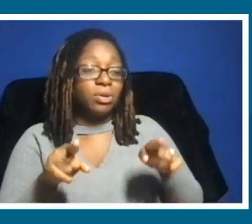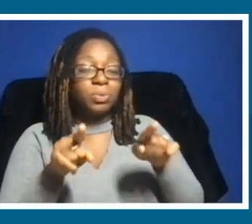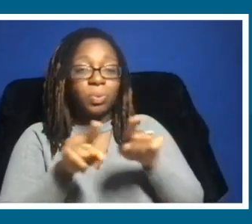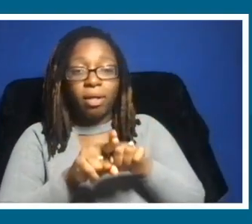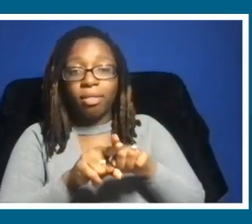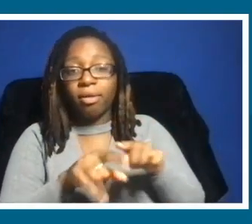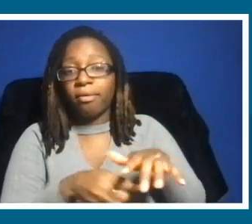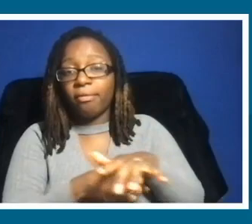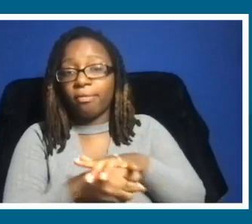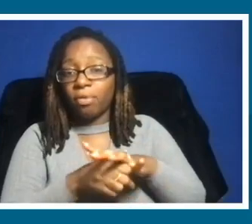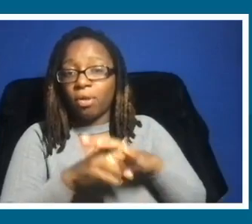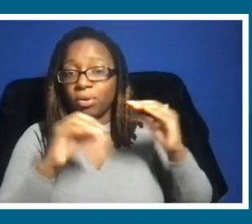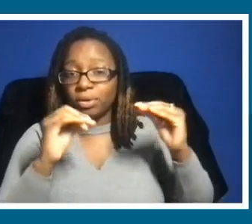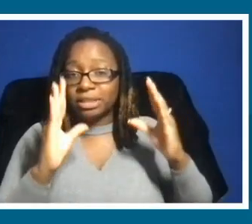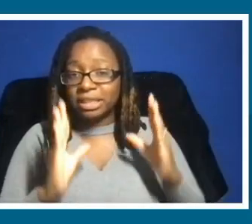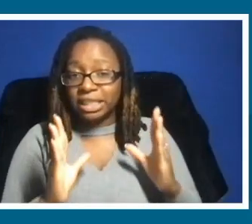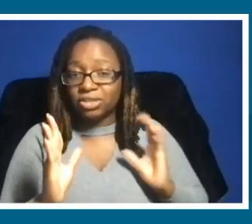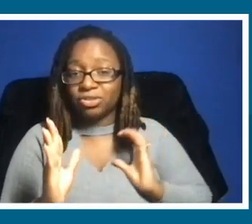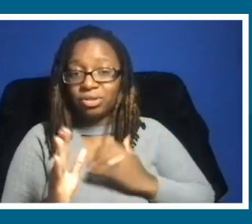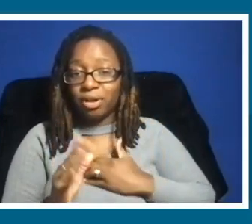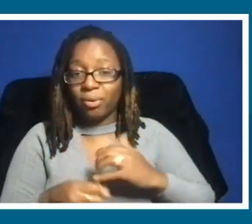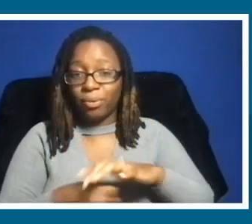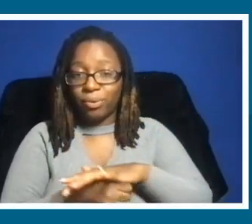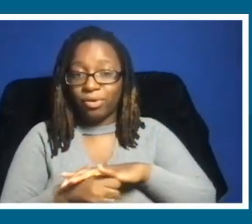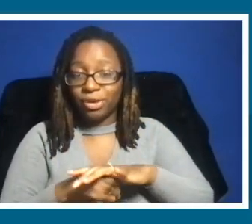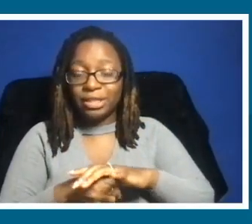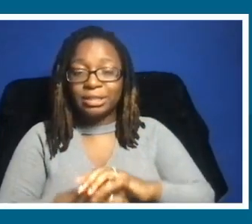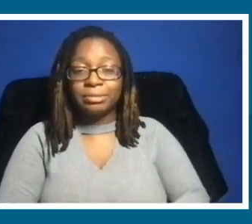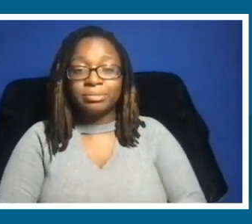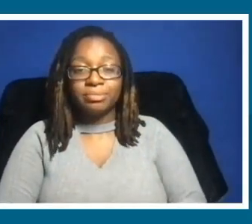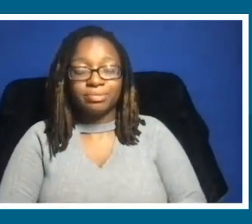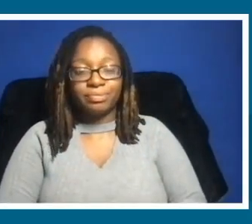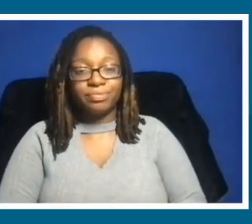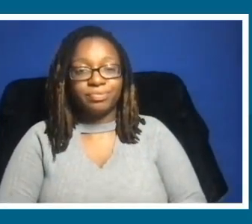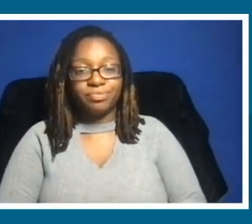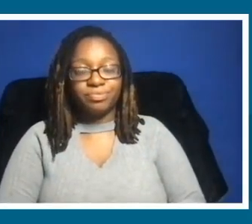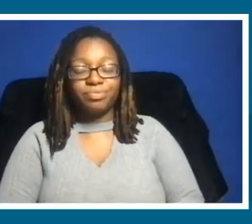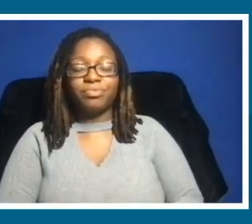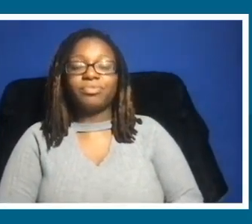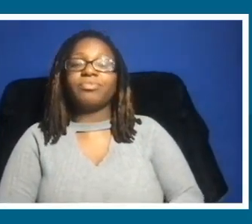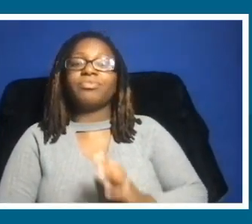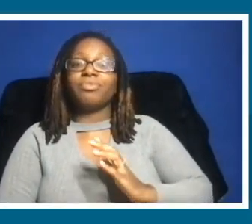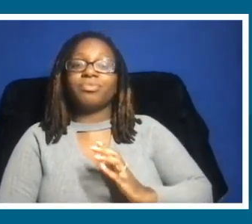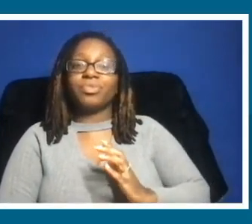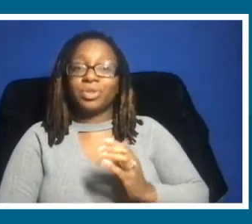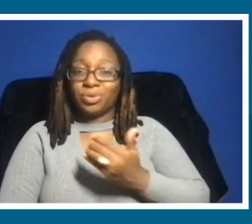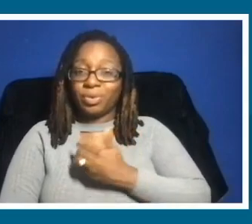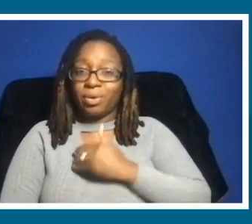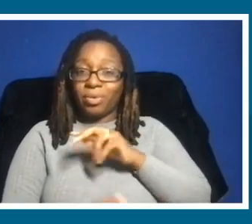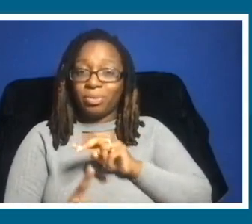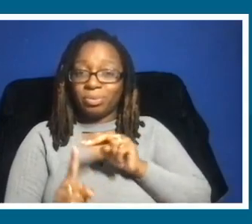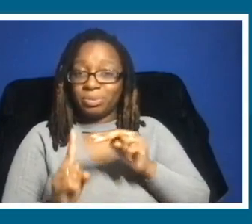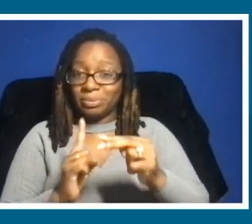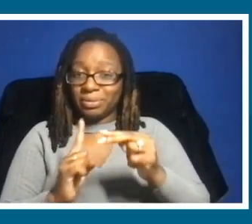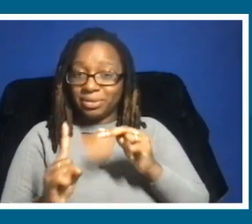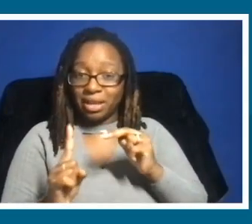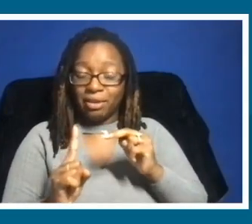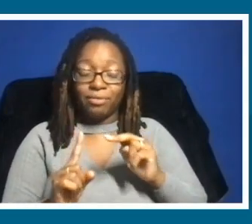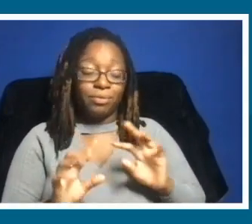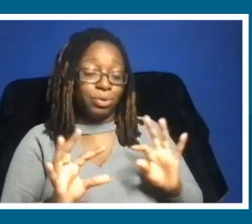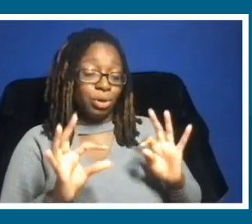local teachers in our area. From our perspective, the perfect primary